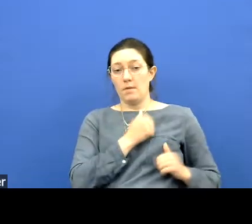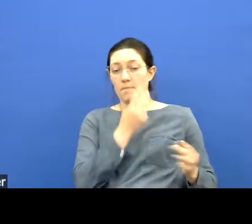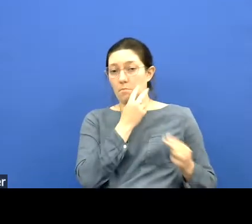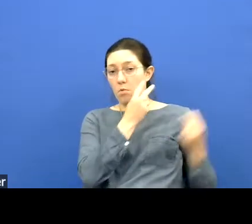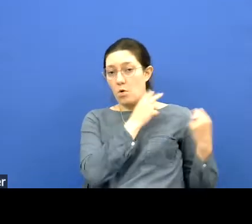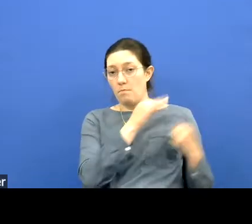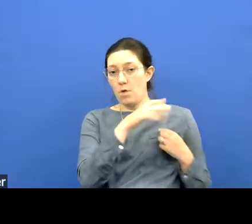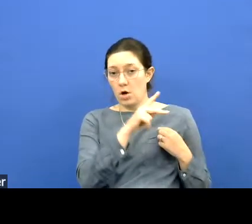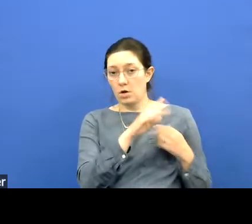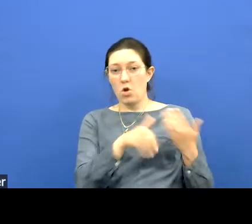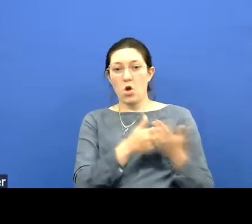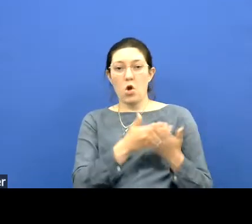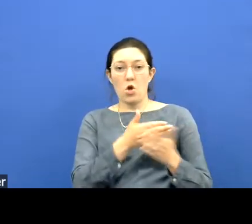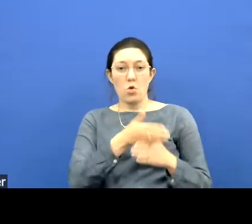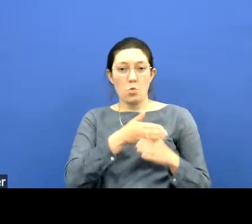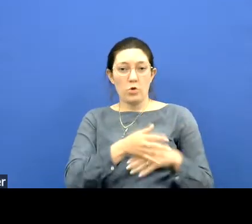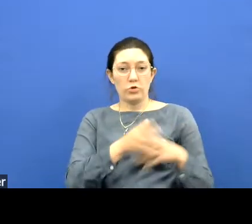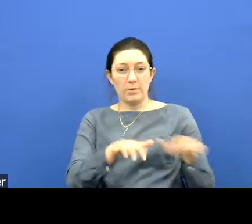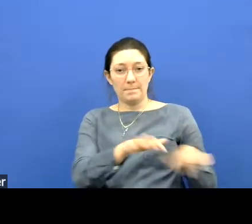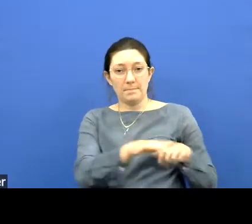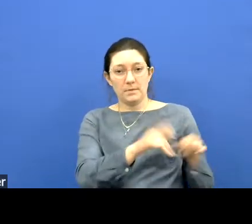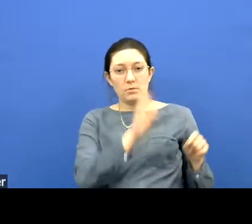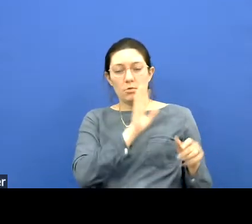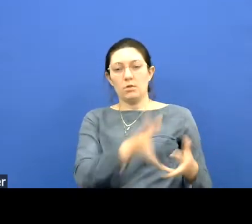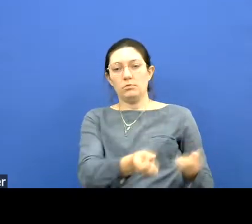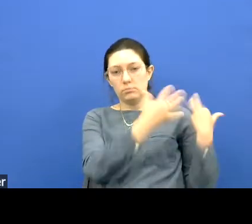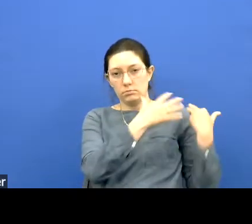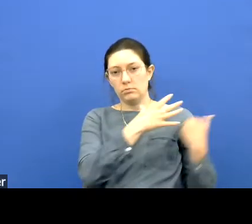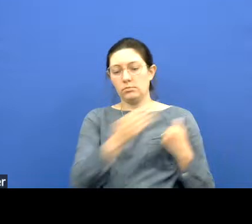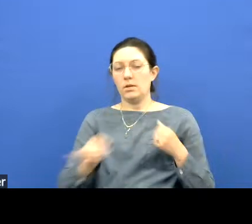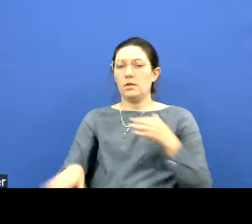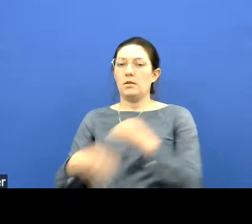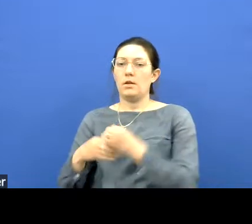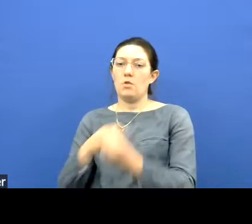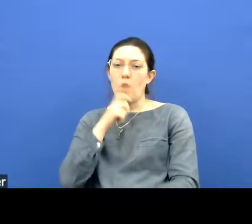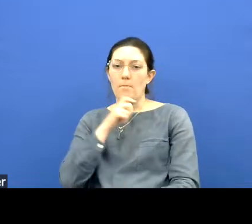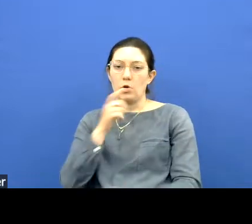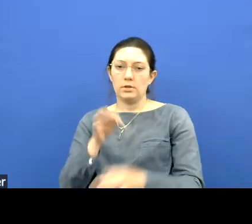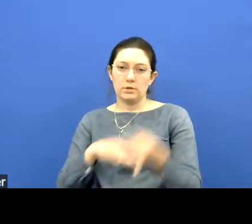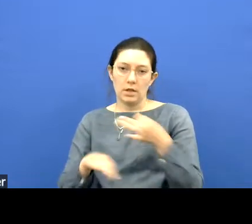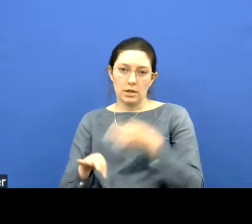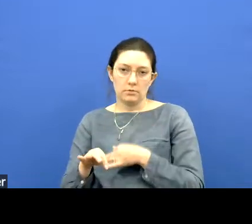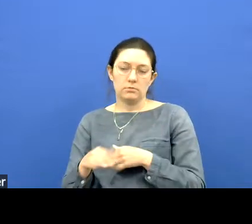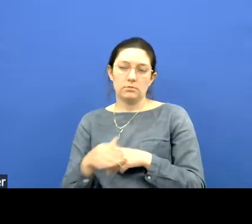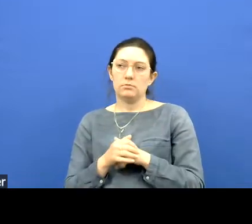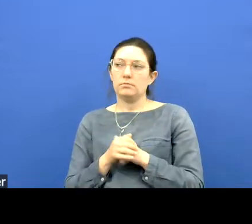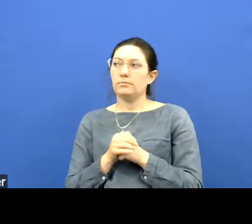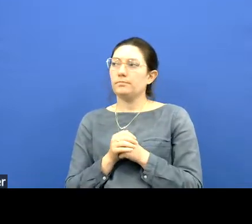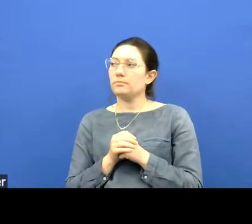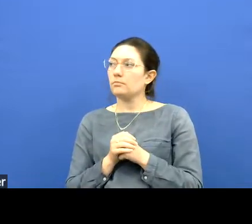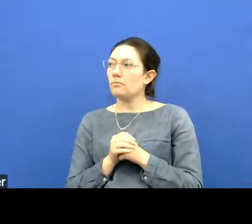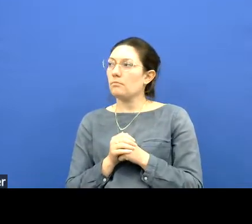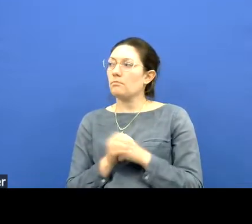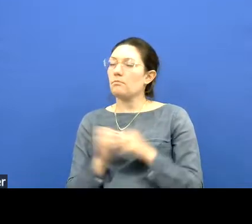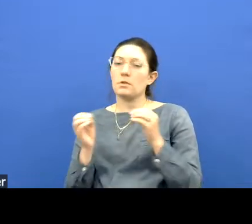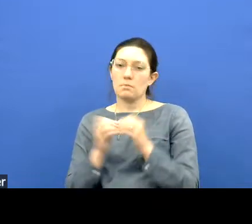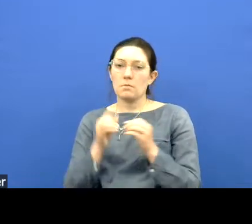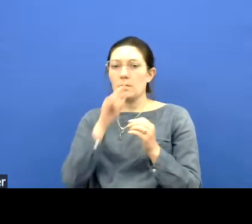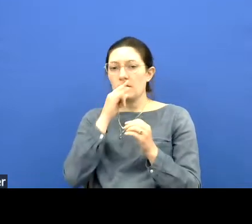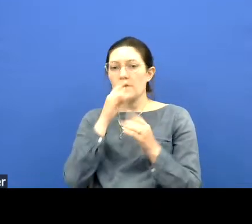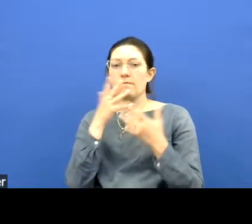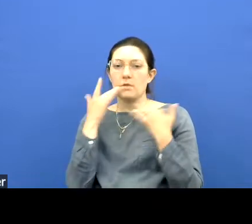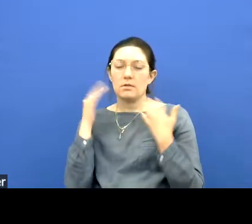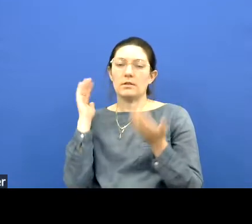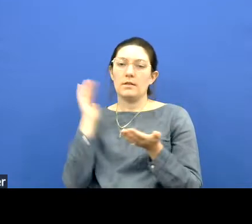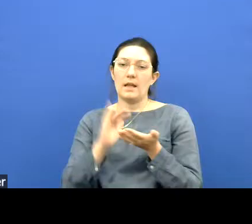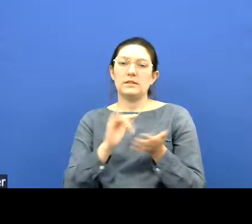remove all the wood chips and we would put in a rubberized surface. It will be more kid-friendly, less chance